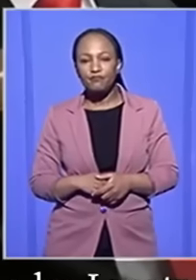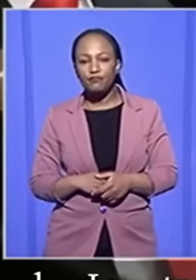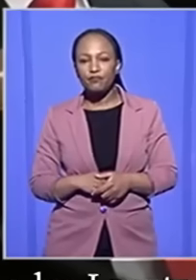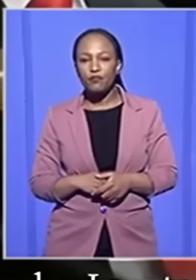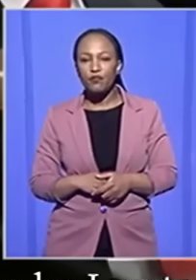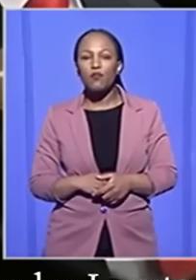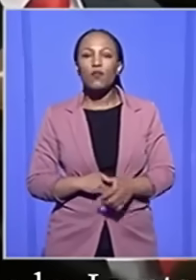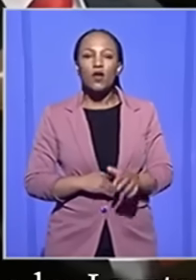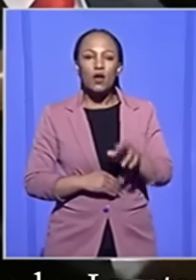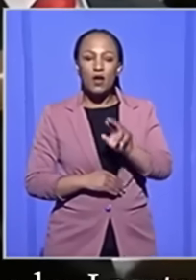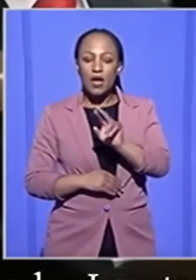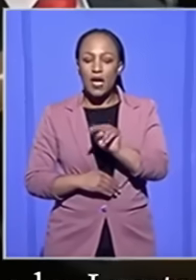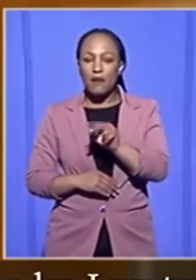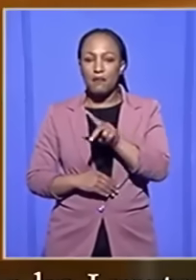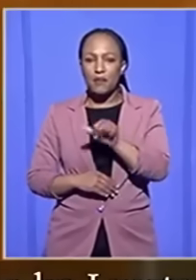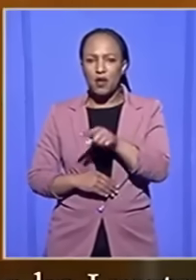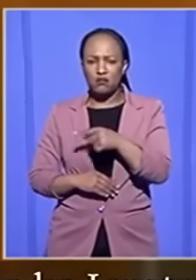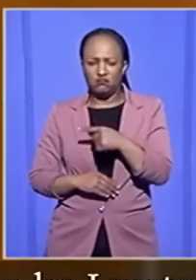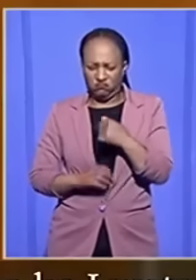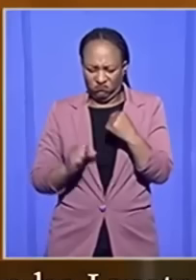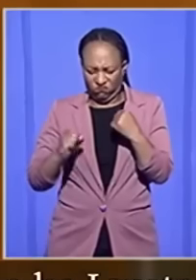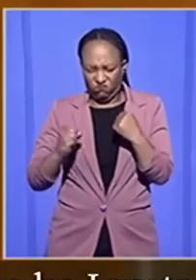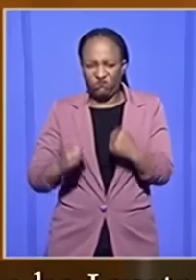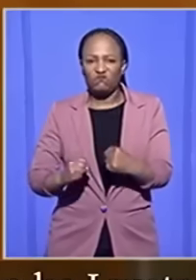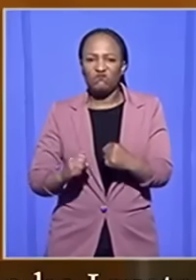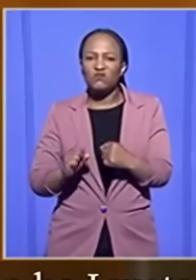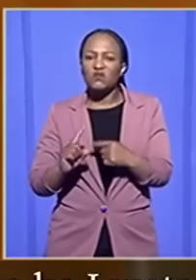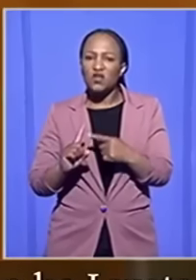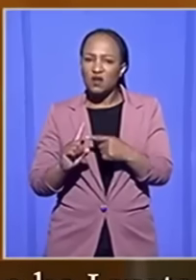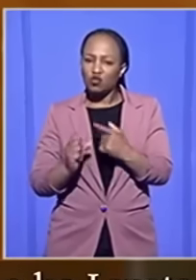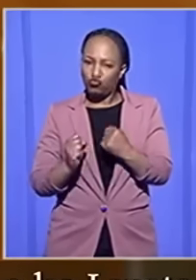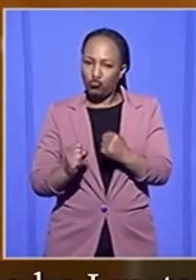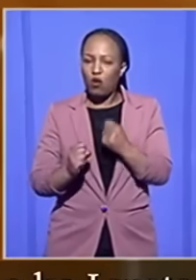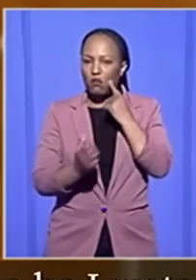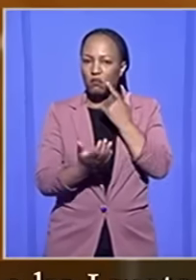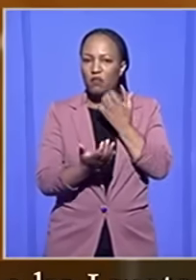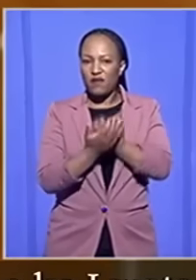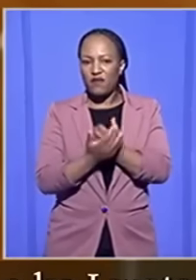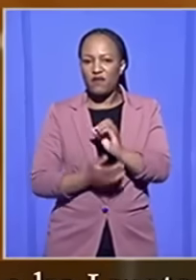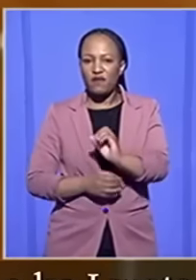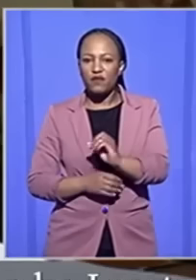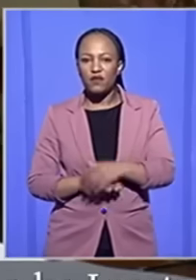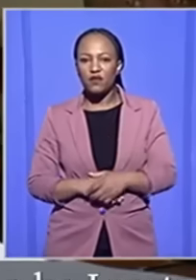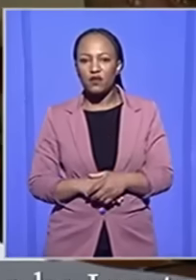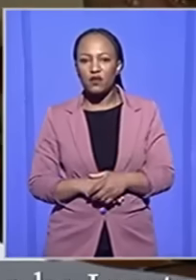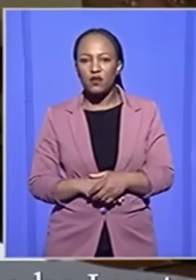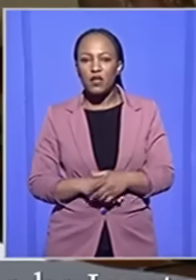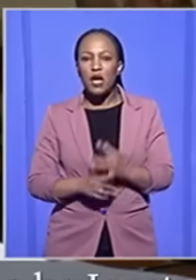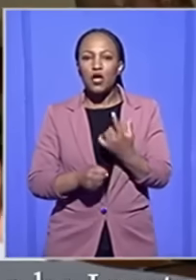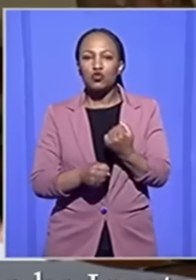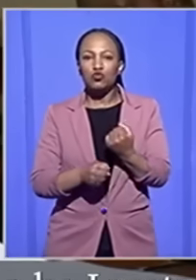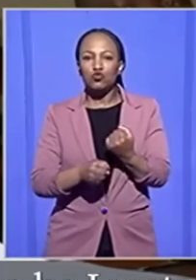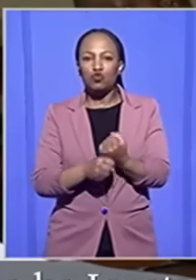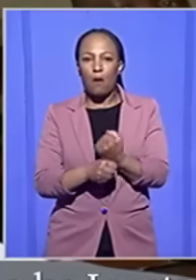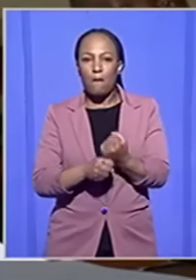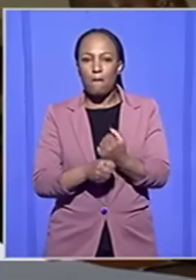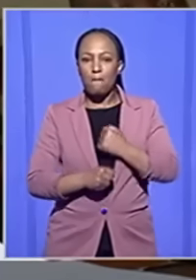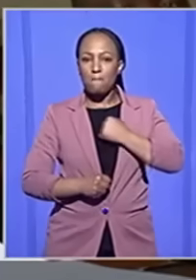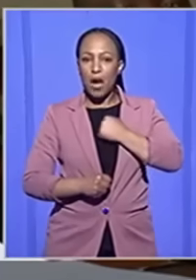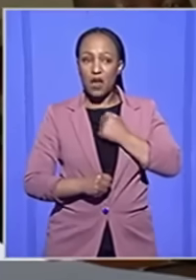moko gore o tla bonwa molato. My job is not to get the conviction at all costs, but to assist the court to come to the